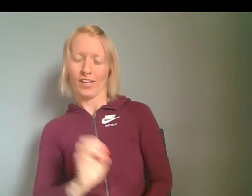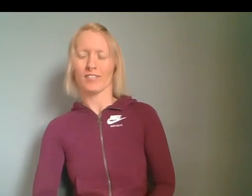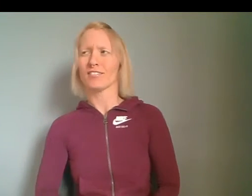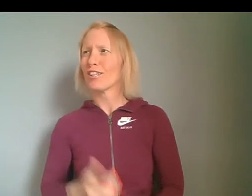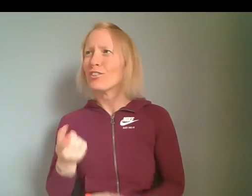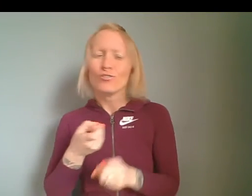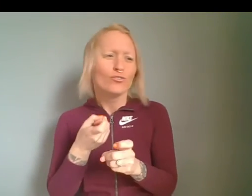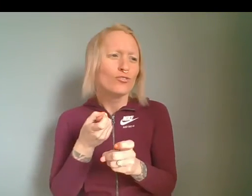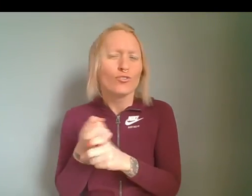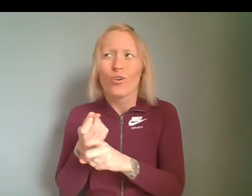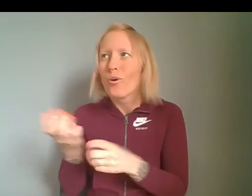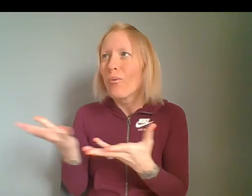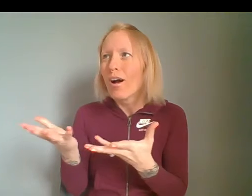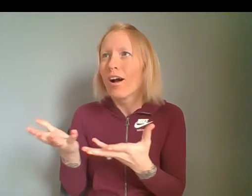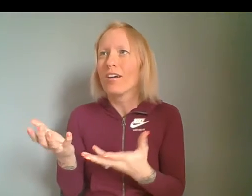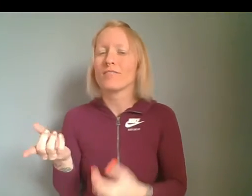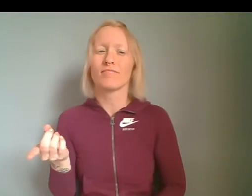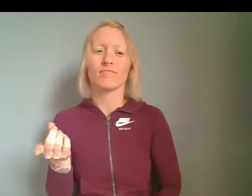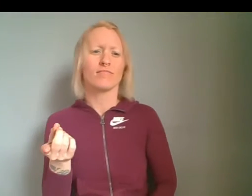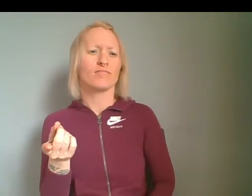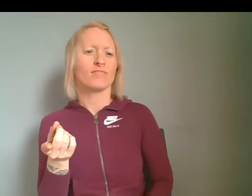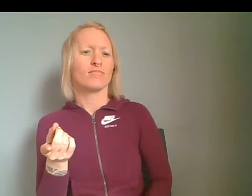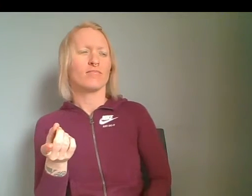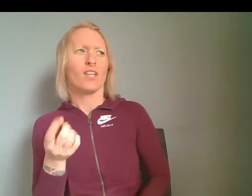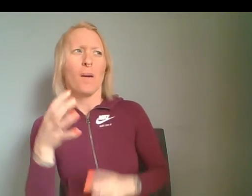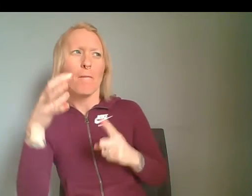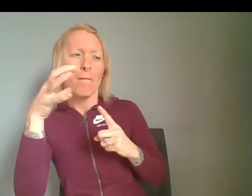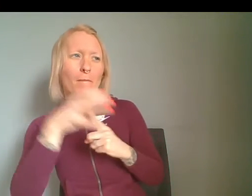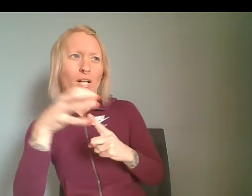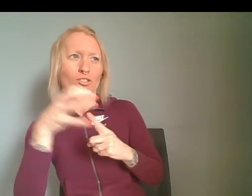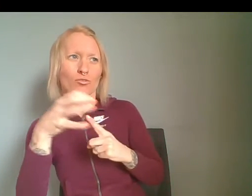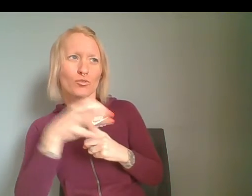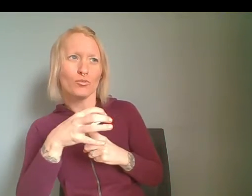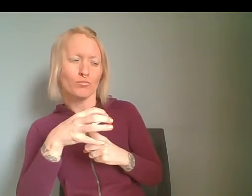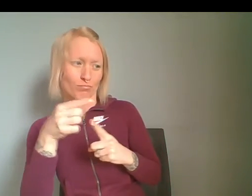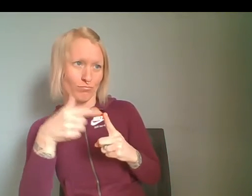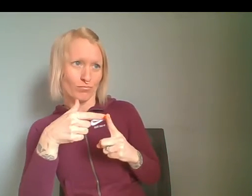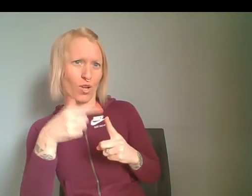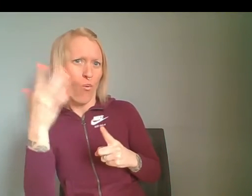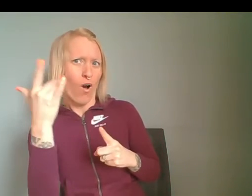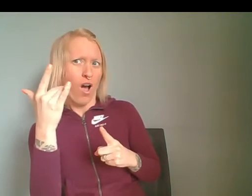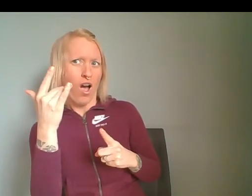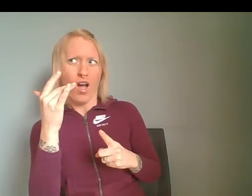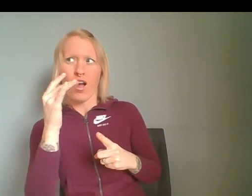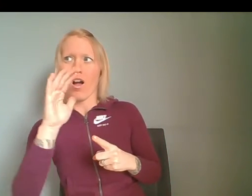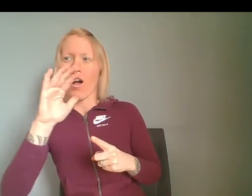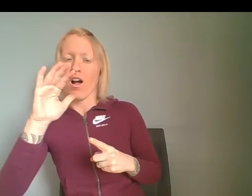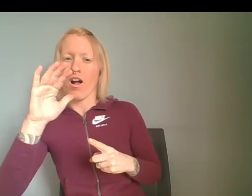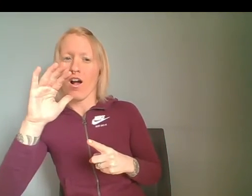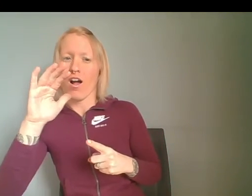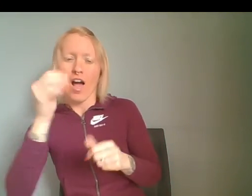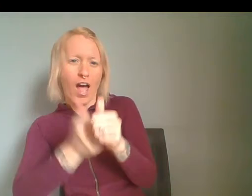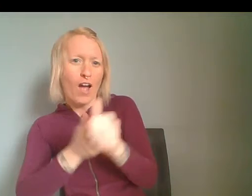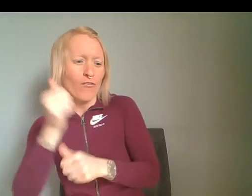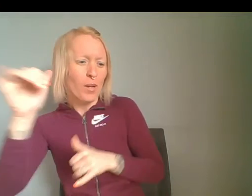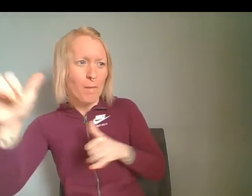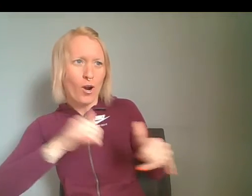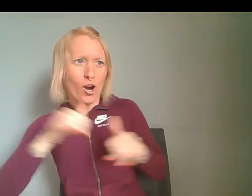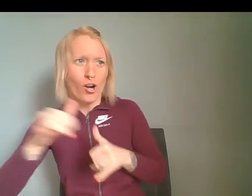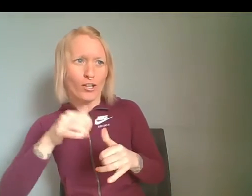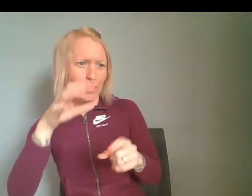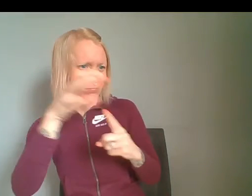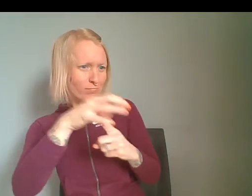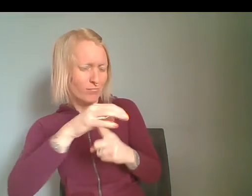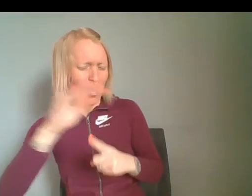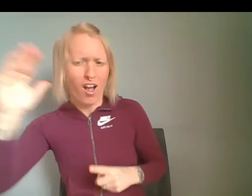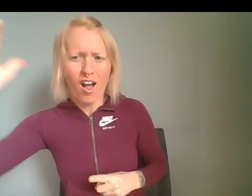me. The mushroom, why does the mushroom they invite them to every party? Why does the mushroom